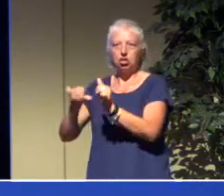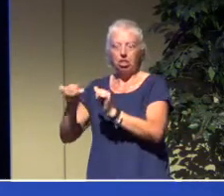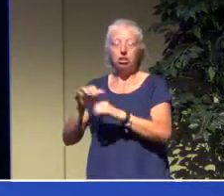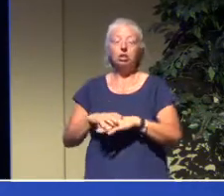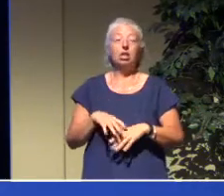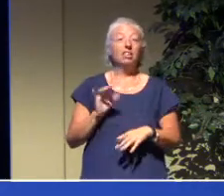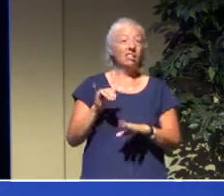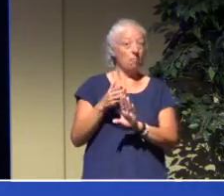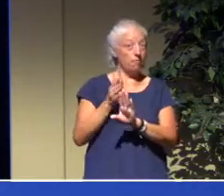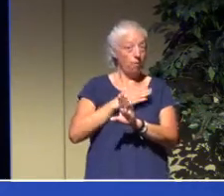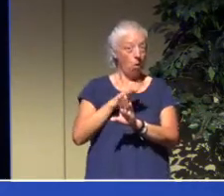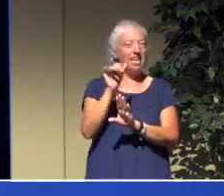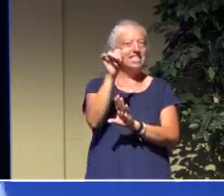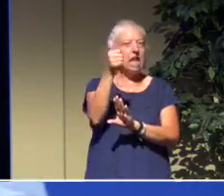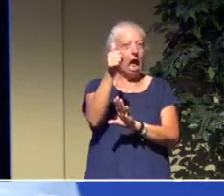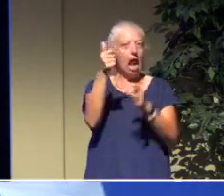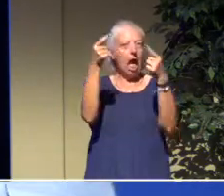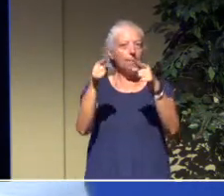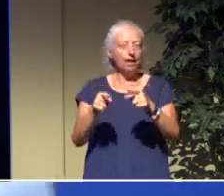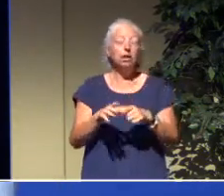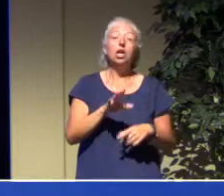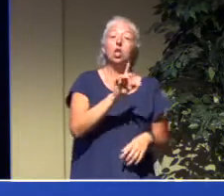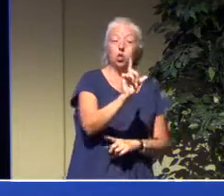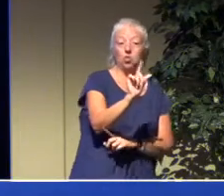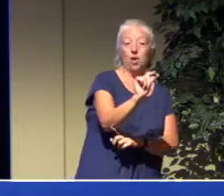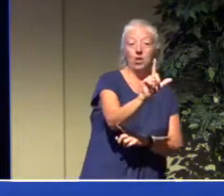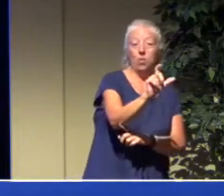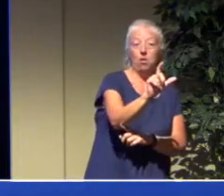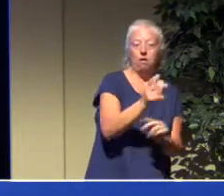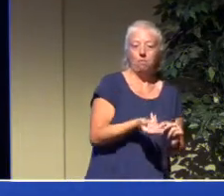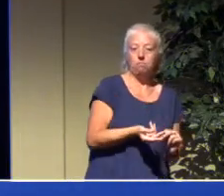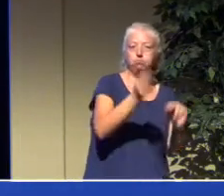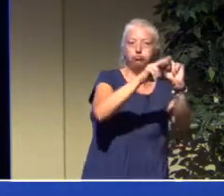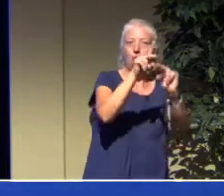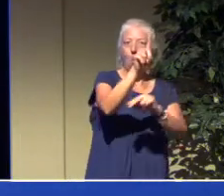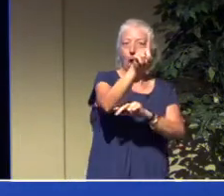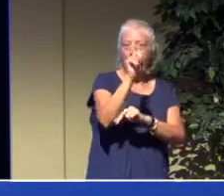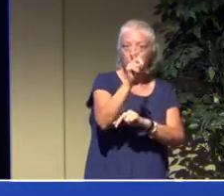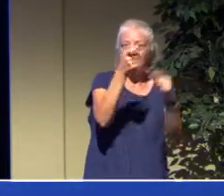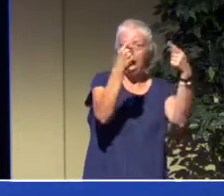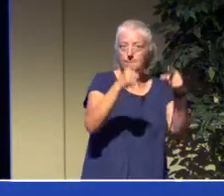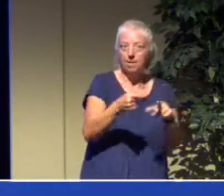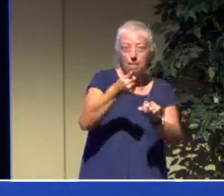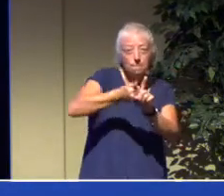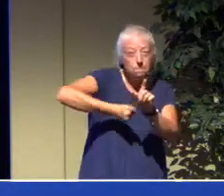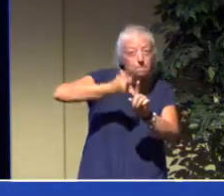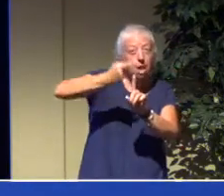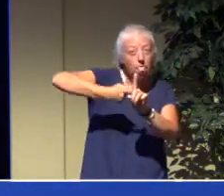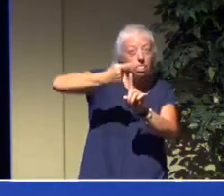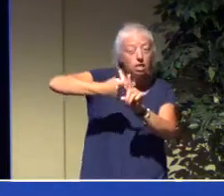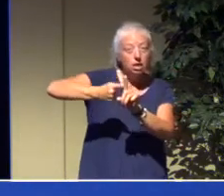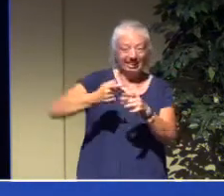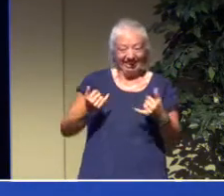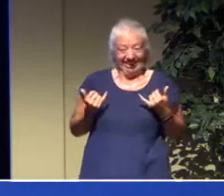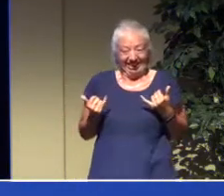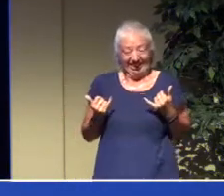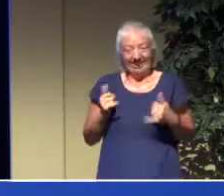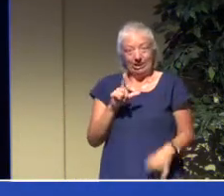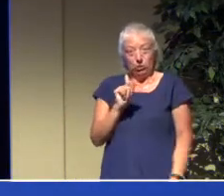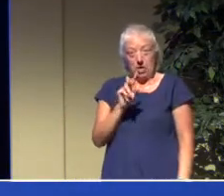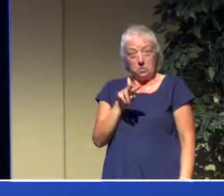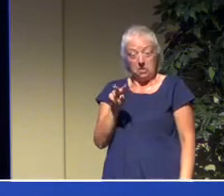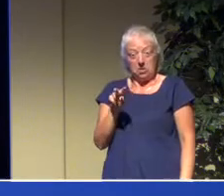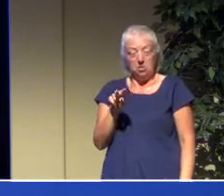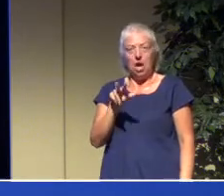in 2021, that number went up to 100 per month. And then this year, it was